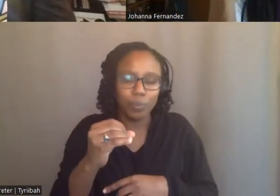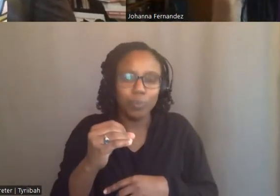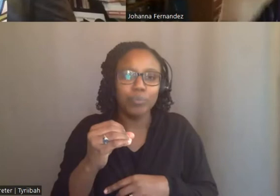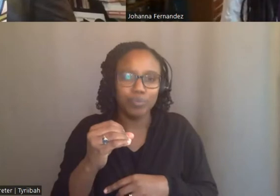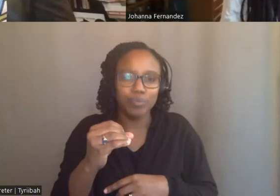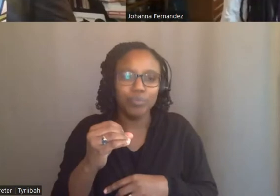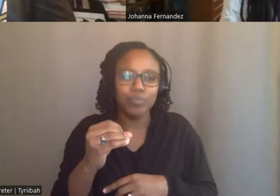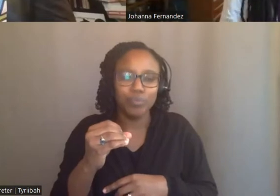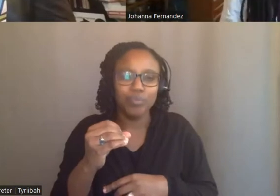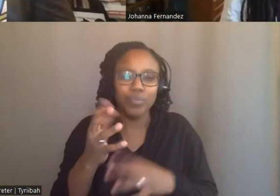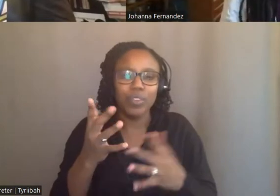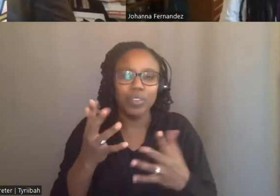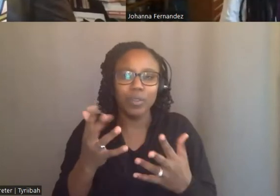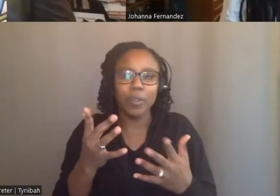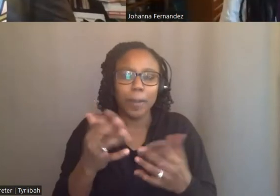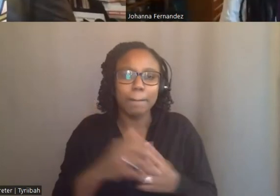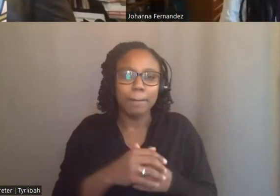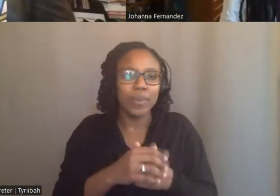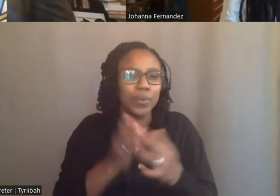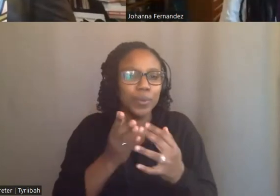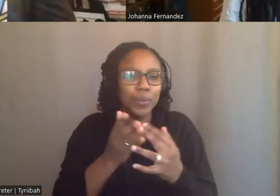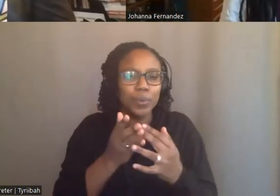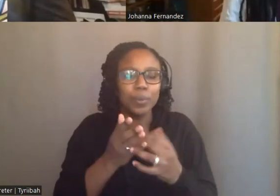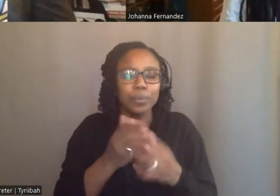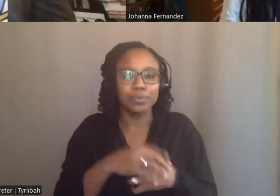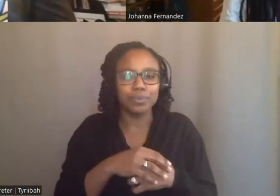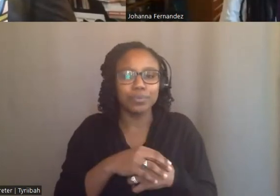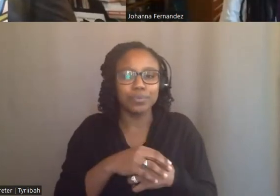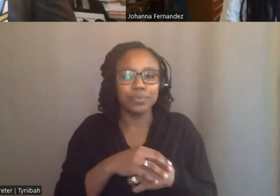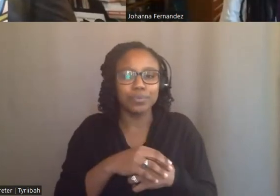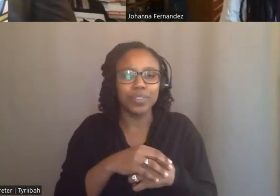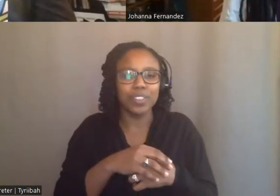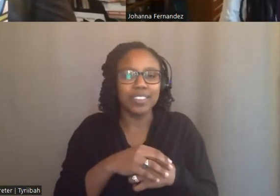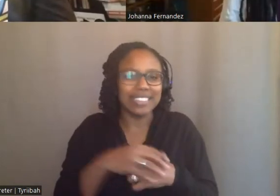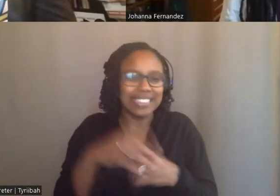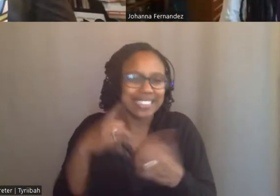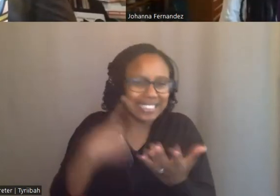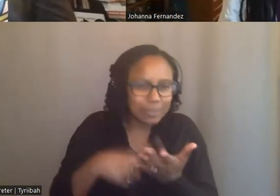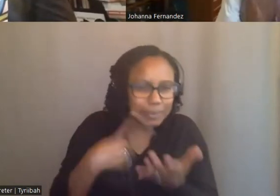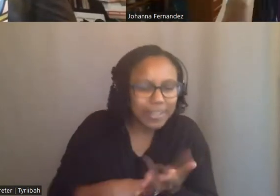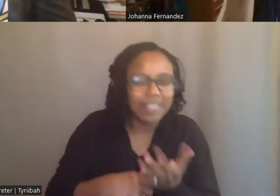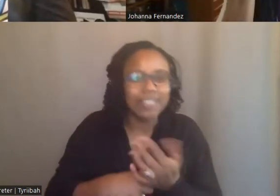through difficult debate discussion